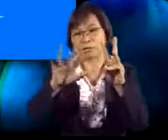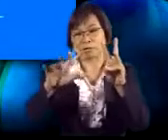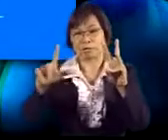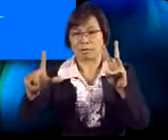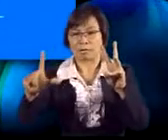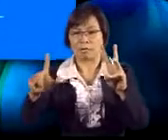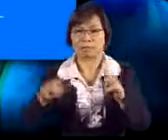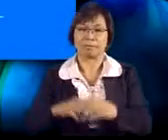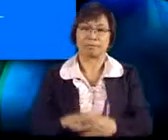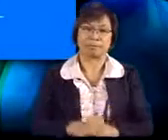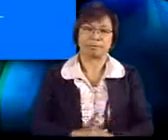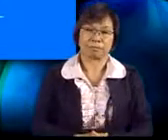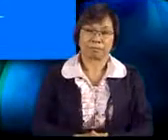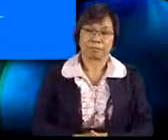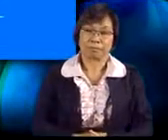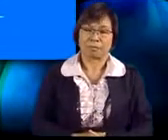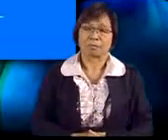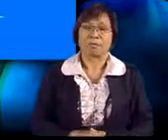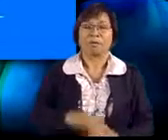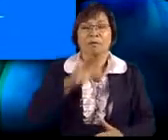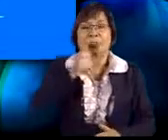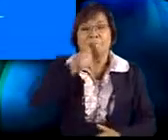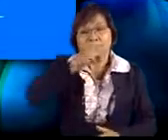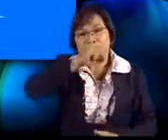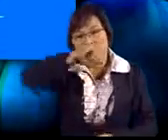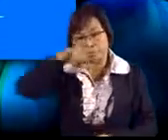6.25 liters of orange juice.